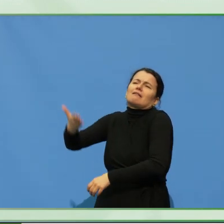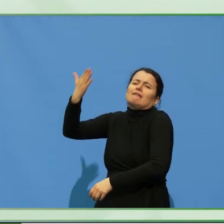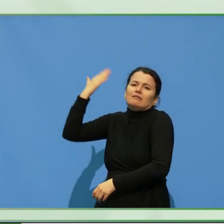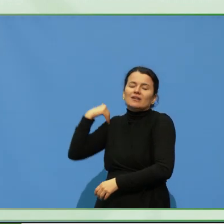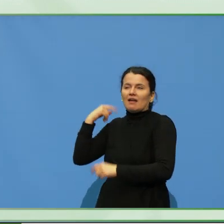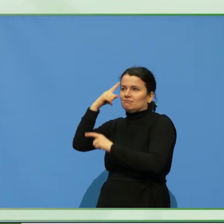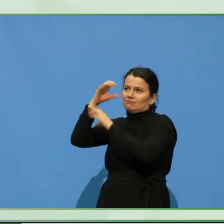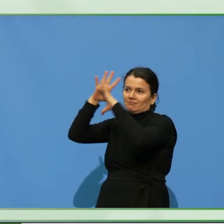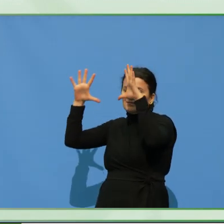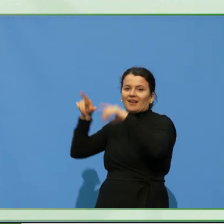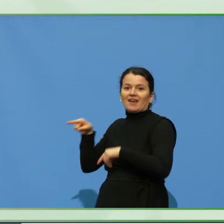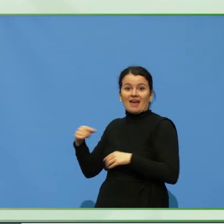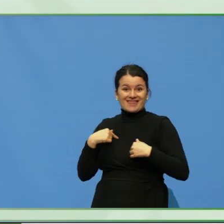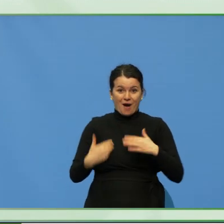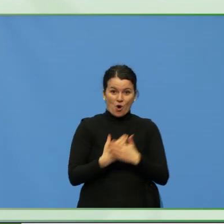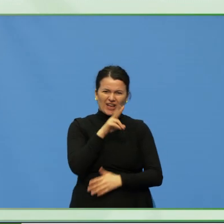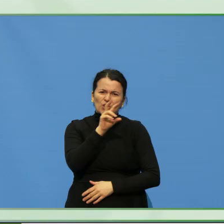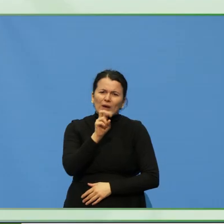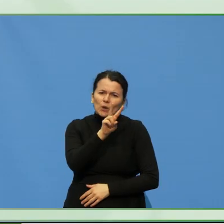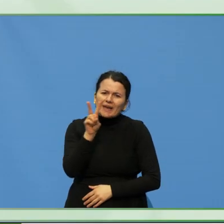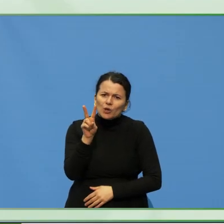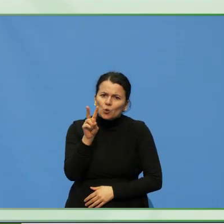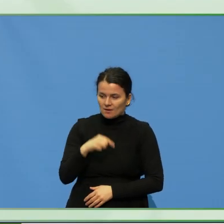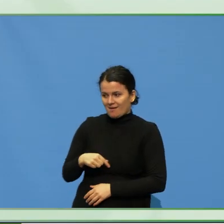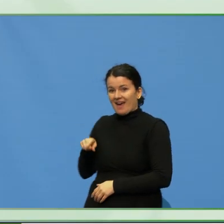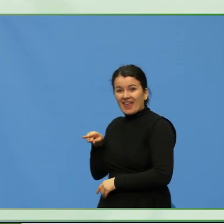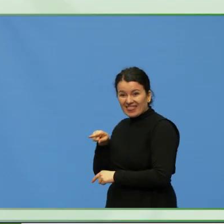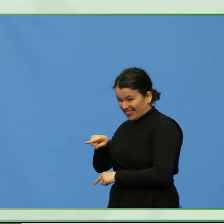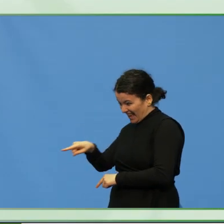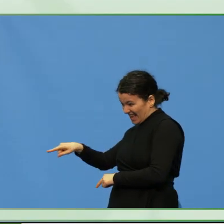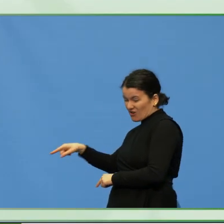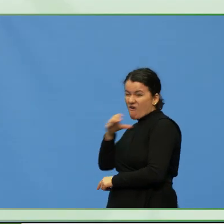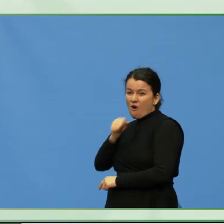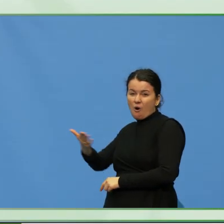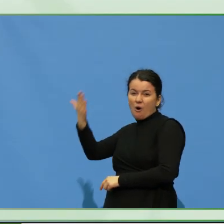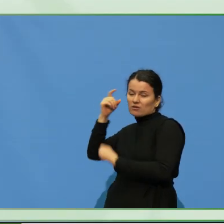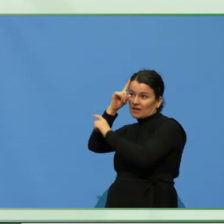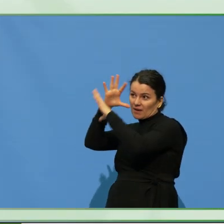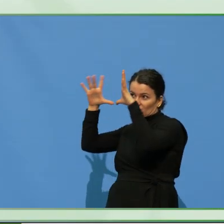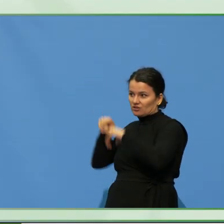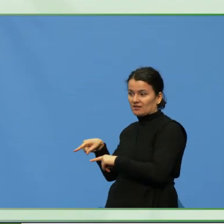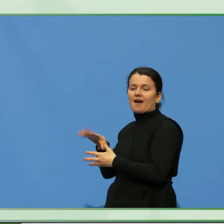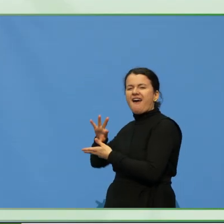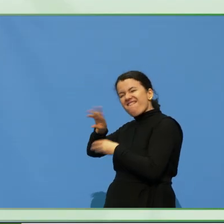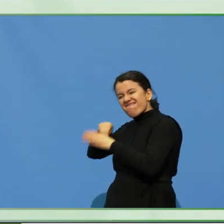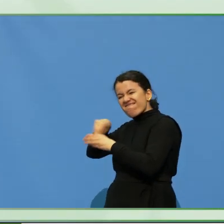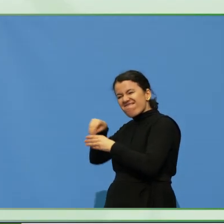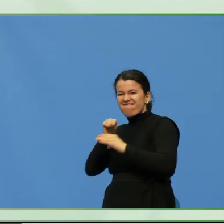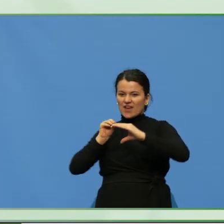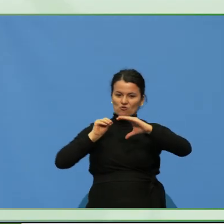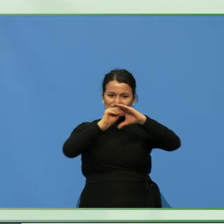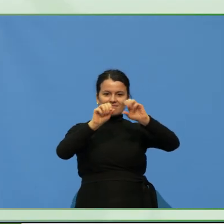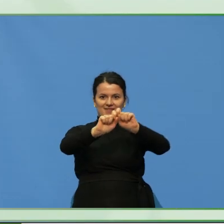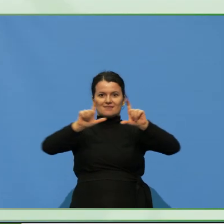modern era, and yet that's what was being fed back to me. It wasn't personal, but it felt personal. And because it felt